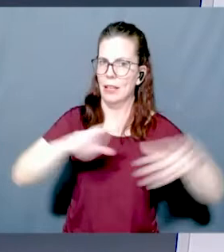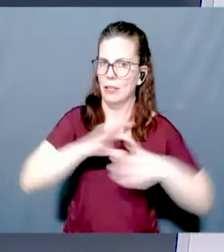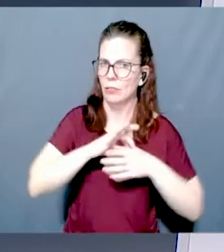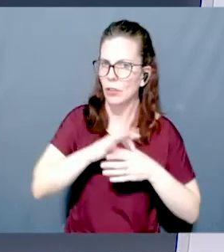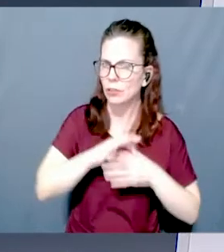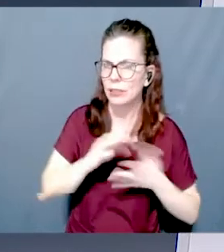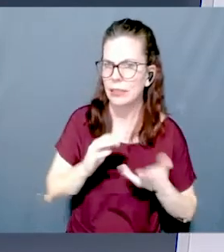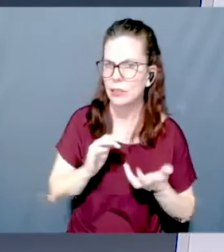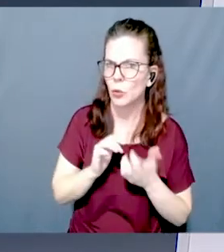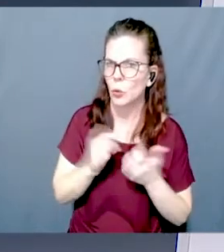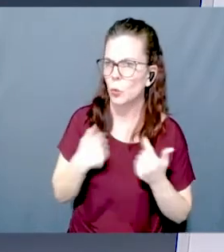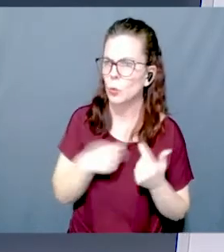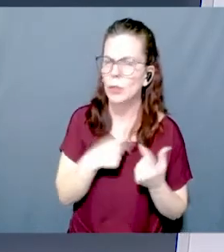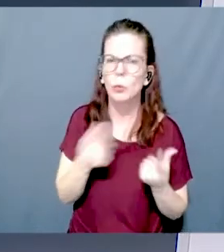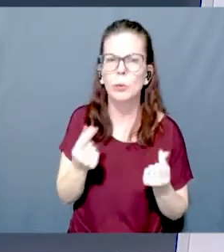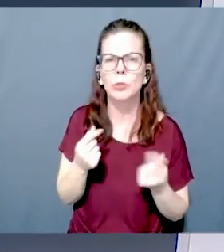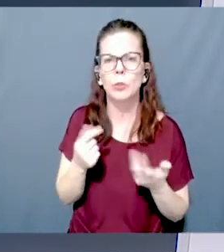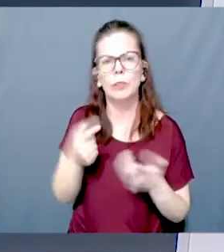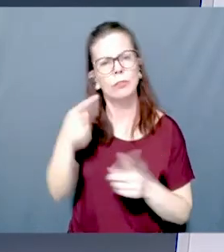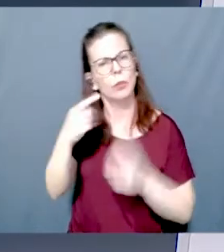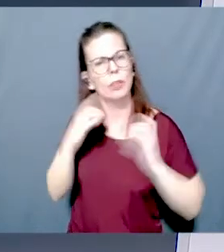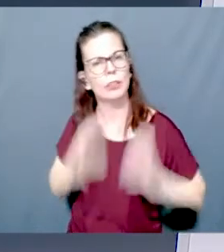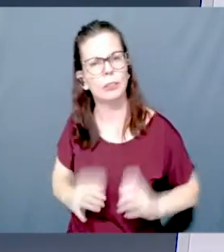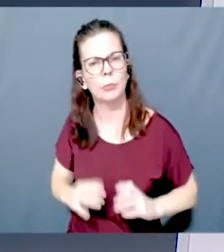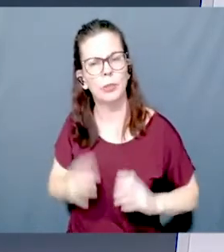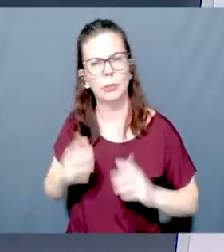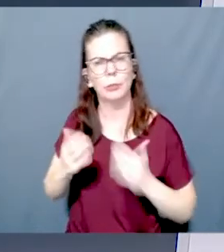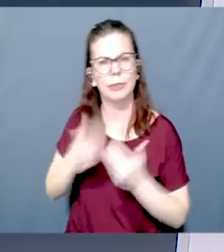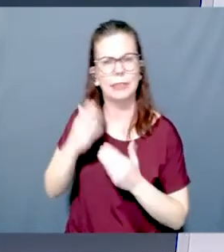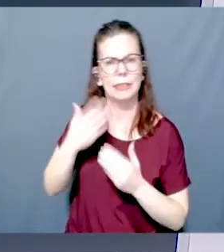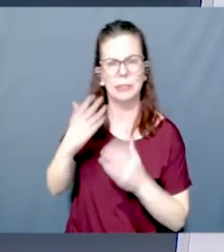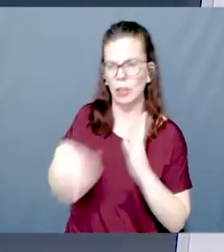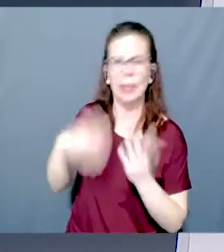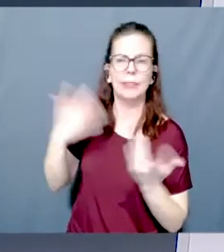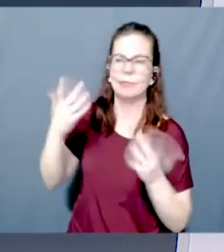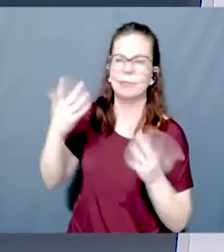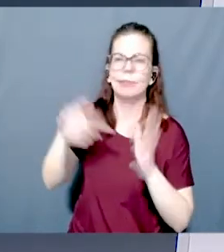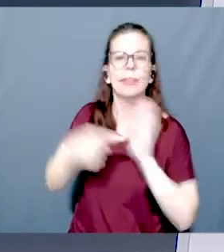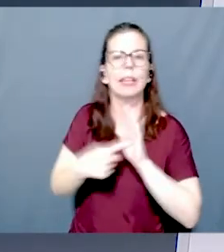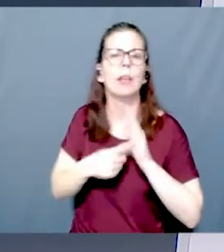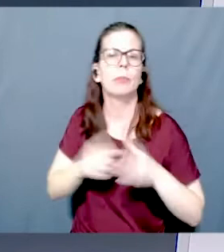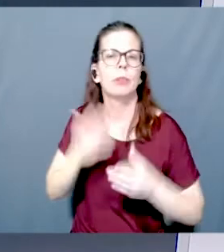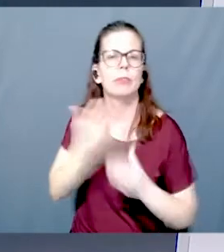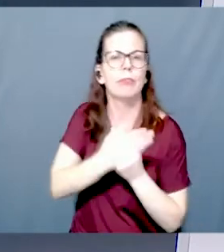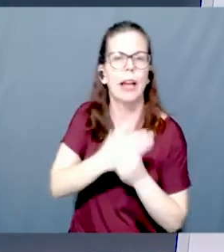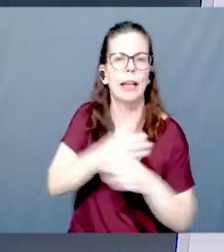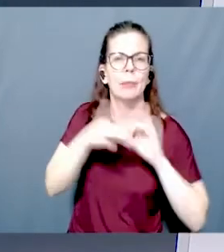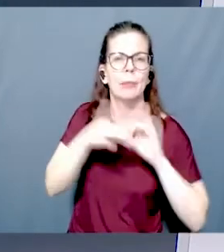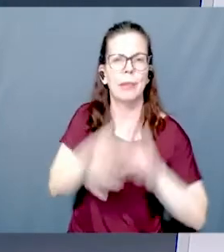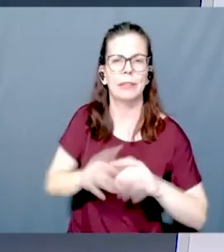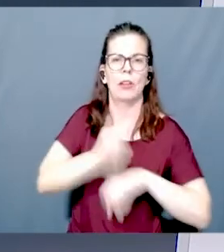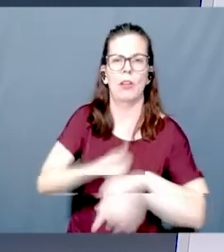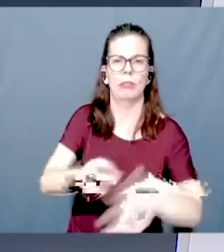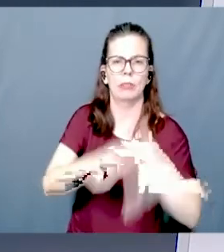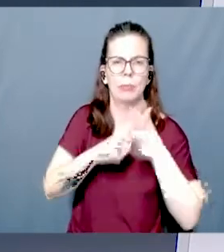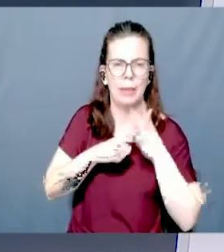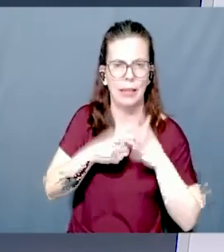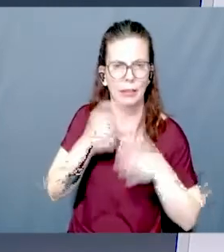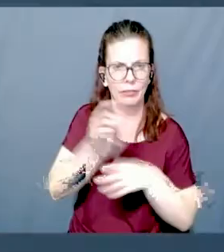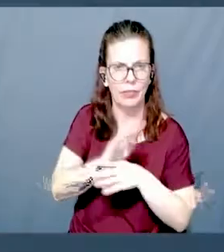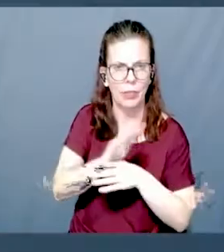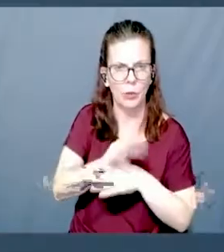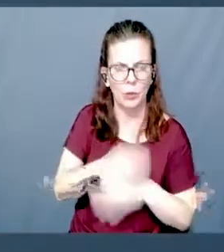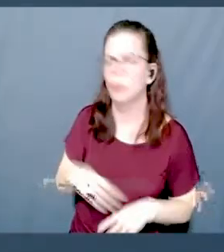to deal with, let's say, file-based on-demand video, to assemble these channels? Yeah, absolutely. So on the other side, while Channel